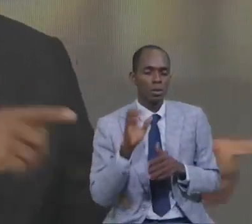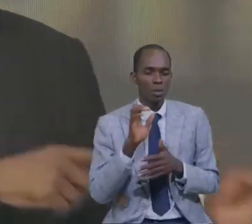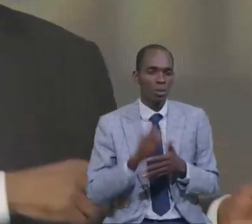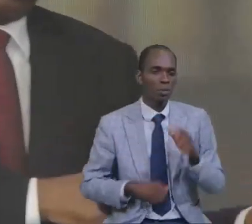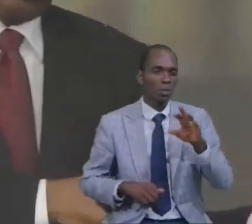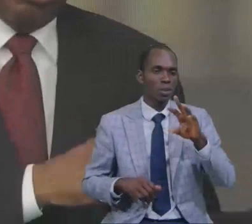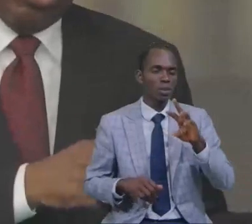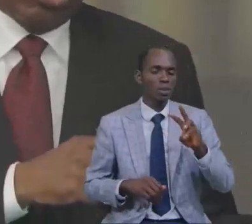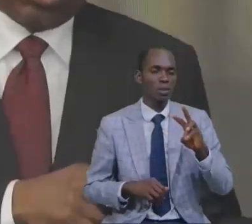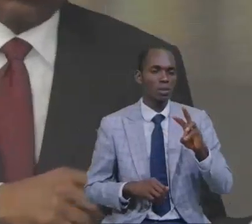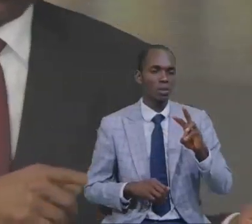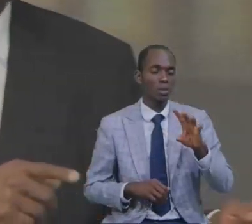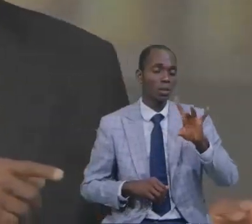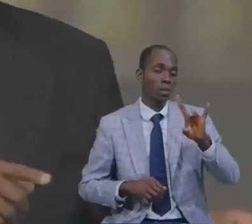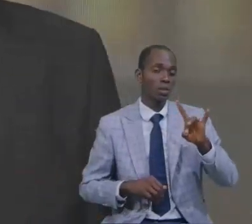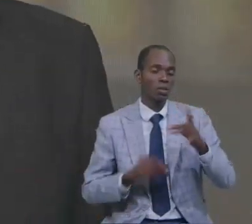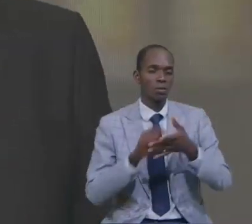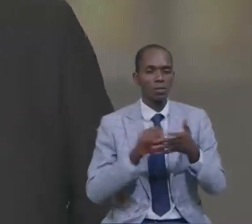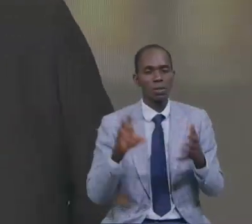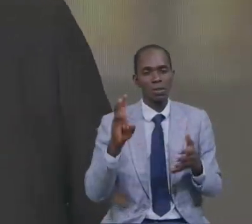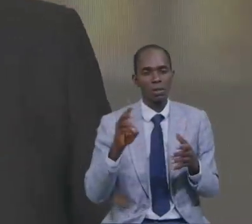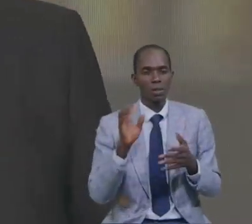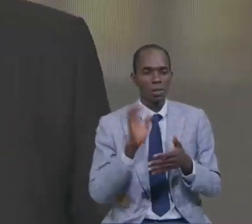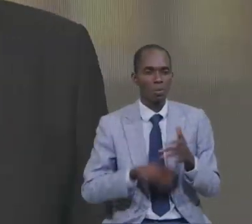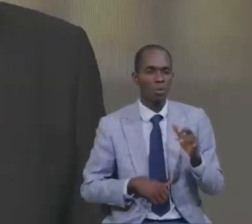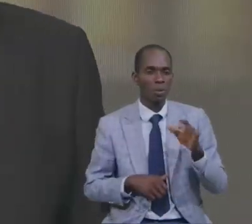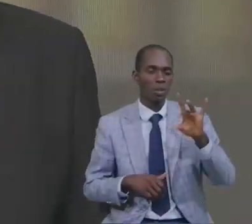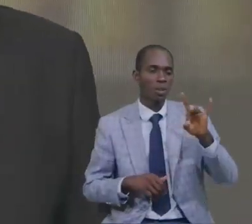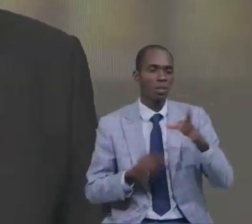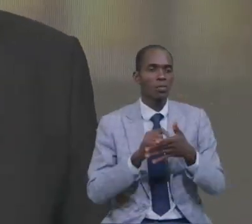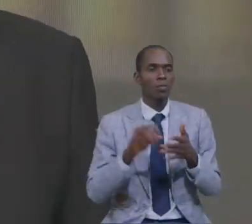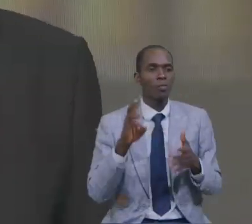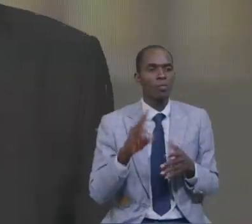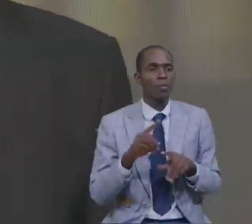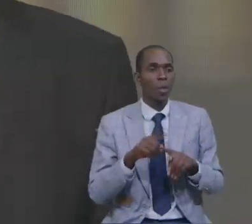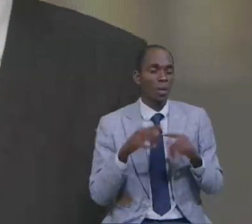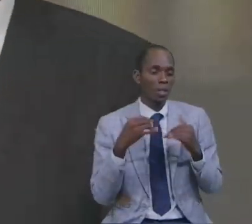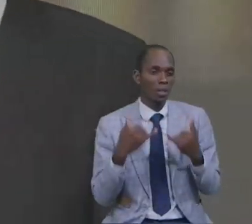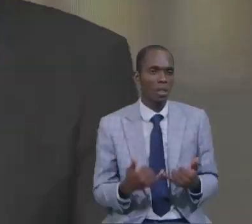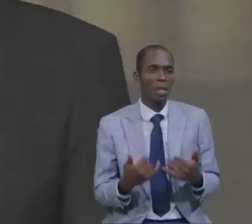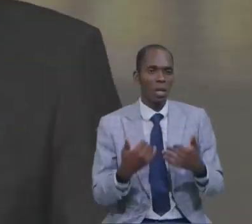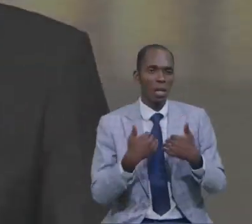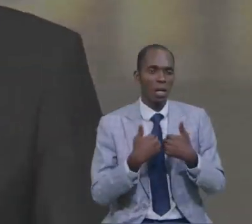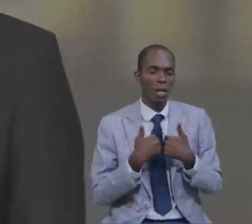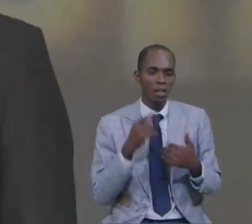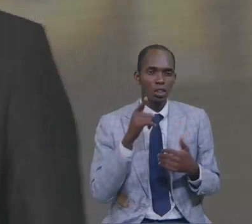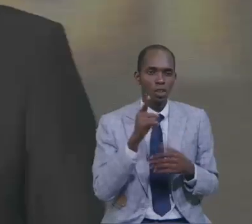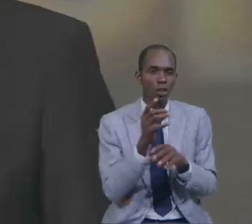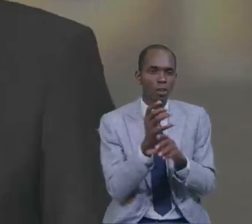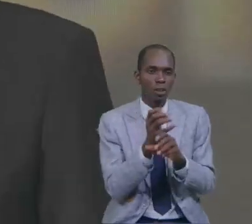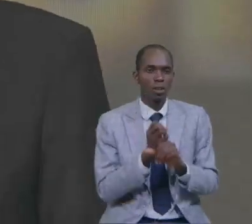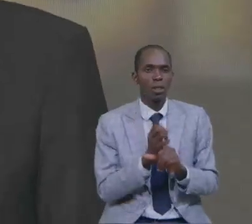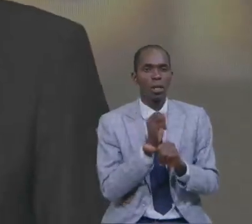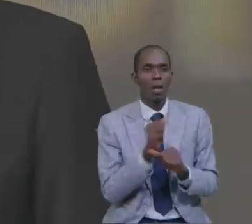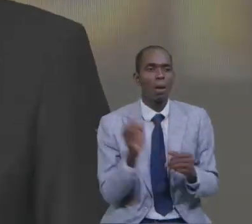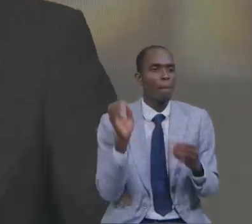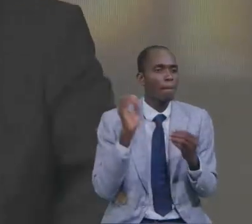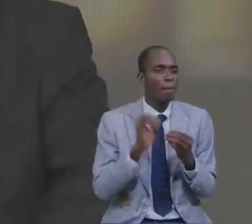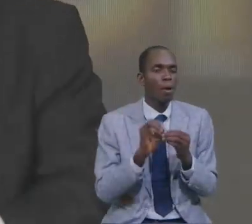how much also he is the mediator of a better